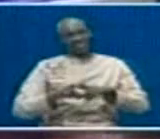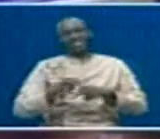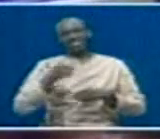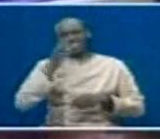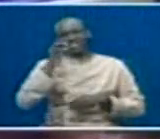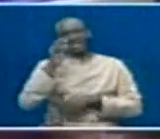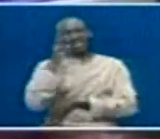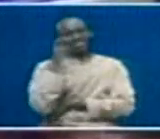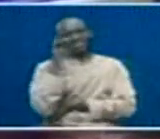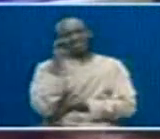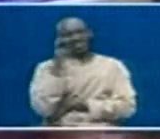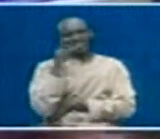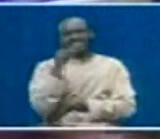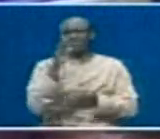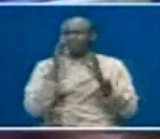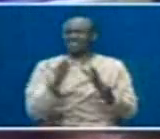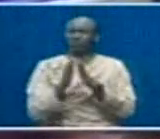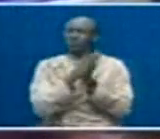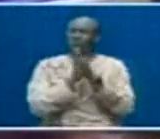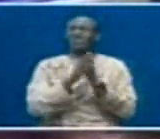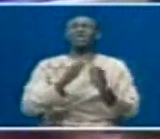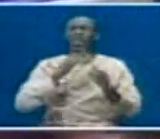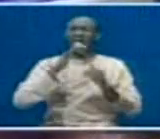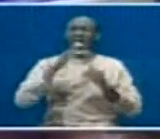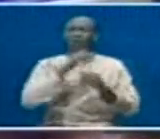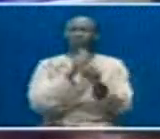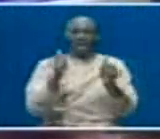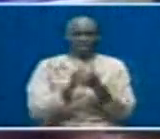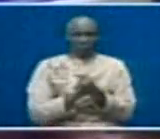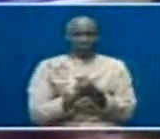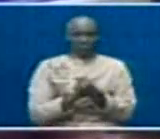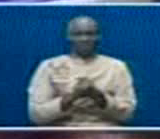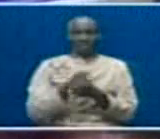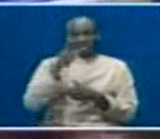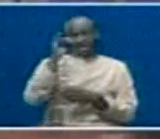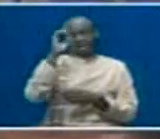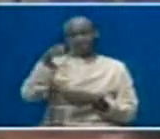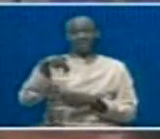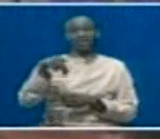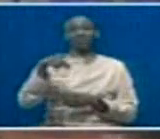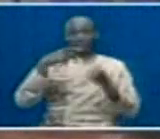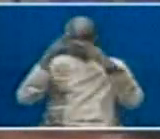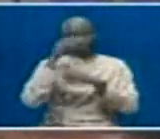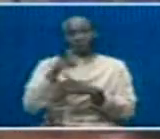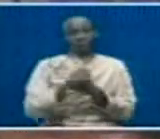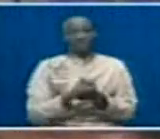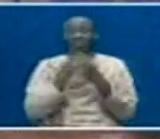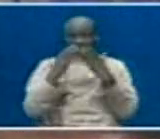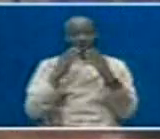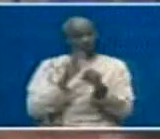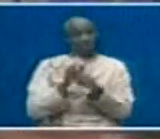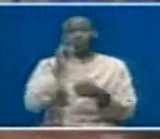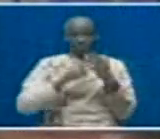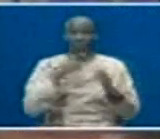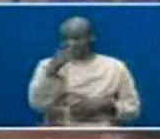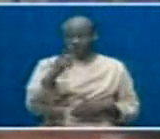your tea, and listen. Great storyteller he is. Thank you. Rest in peace, Prof. Thank you very much. Thank you. But what I'm telling you